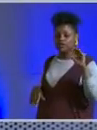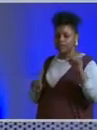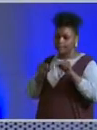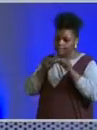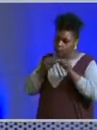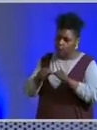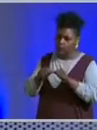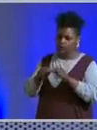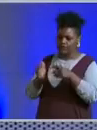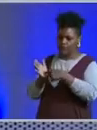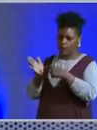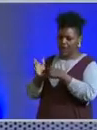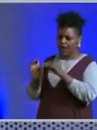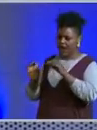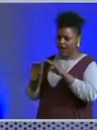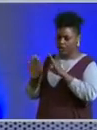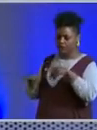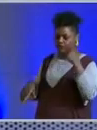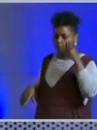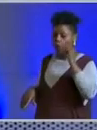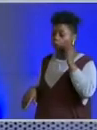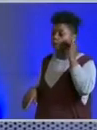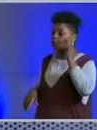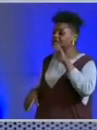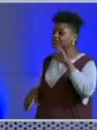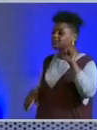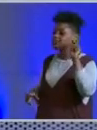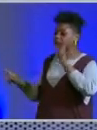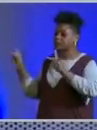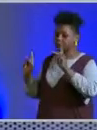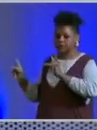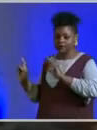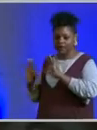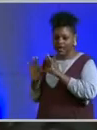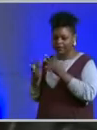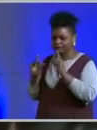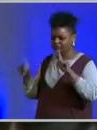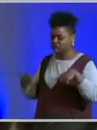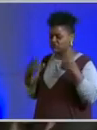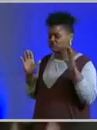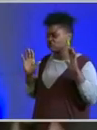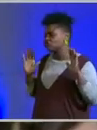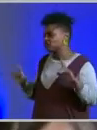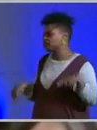housing for our homeless families and individuals. It's been a great 4 years.